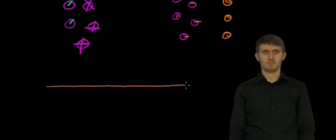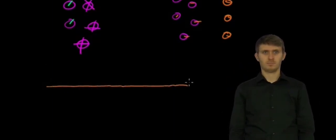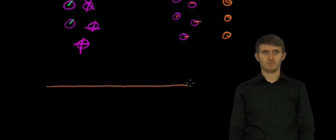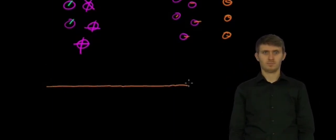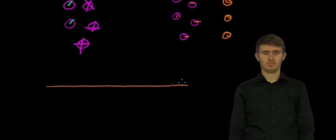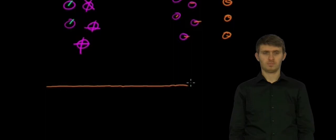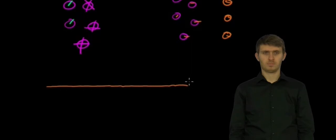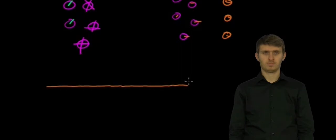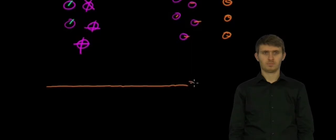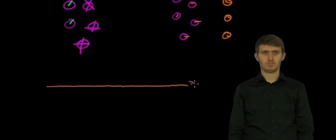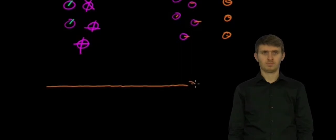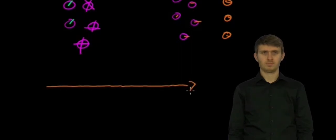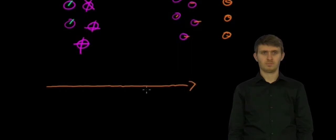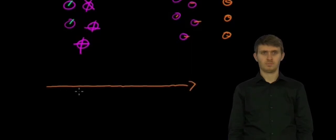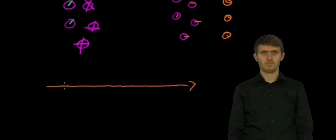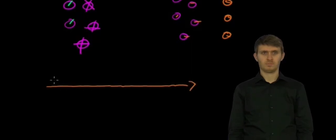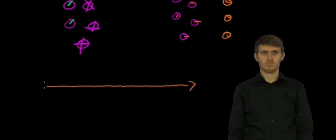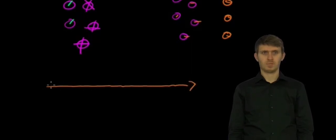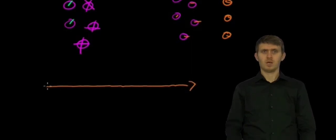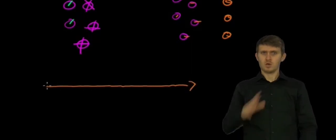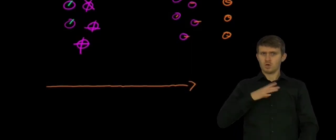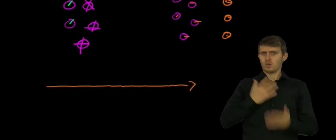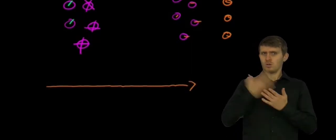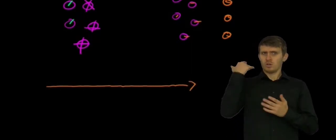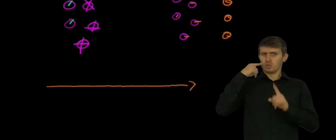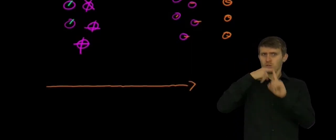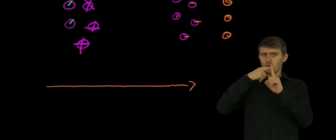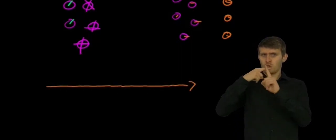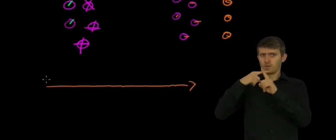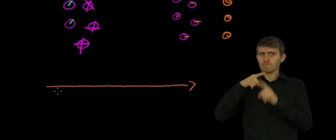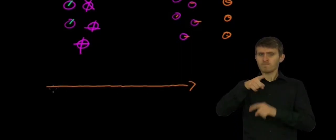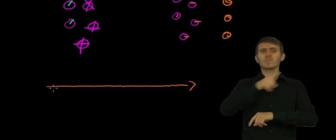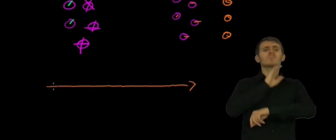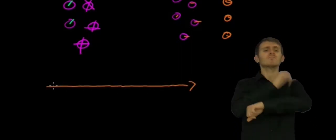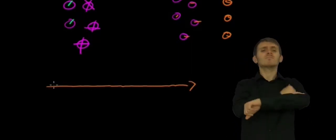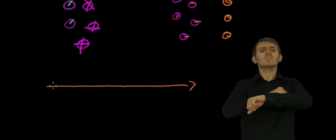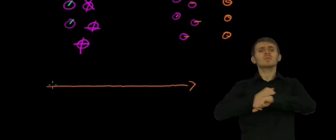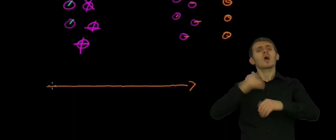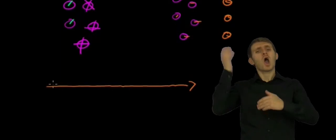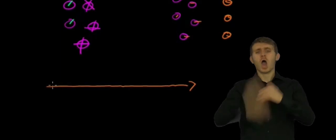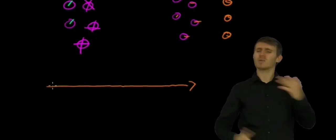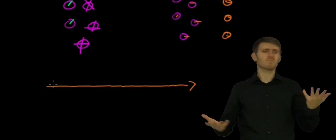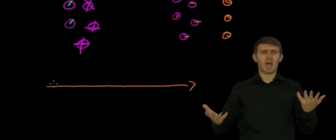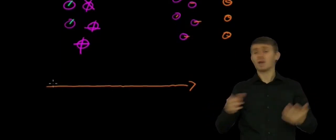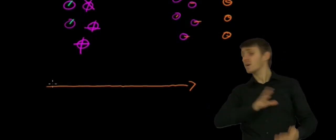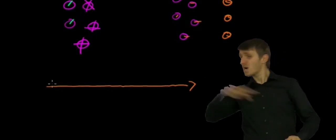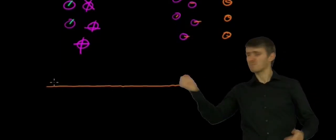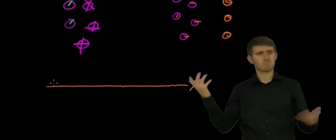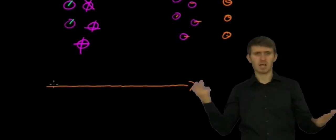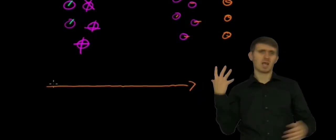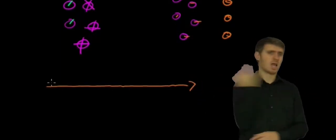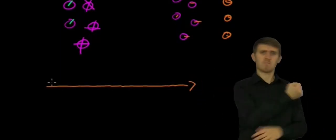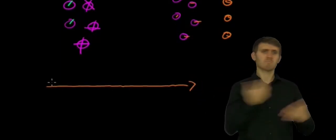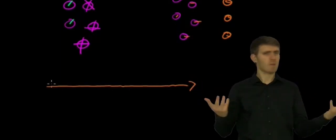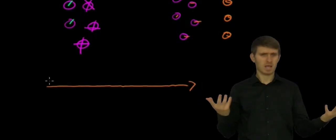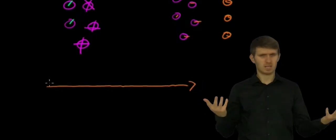like that. It's my number line. We've learned on the addition videos we can keep going off forever. And actually, we could even go to the left of 0 and go